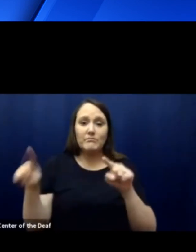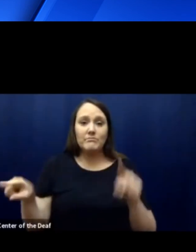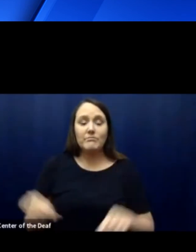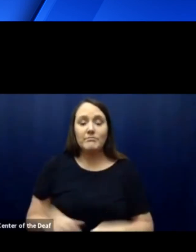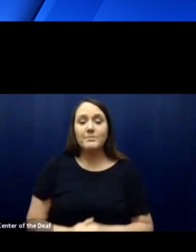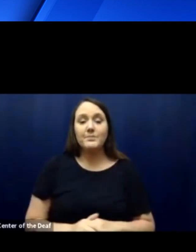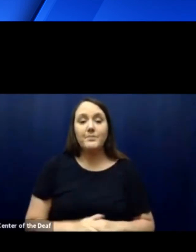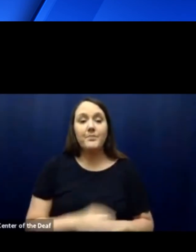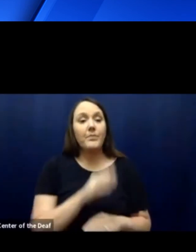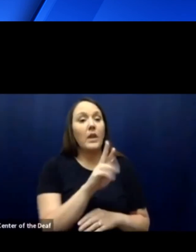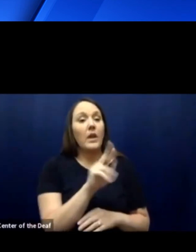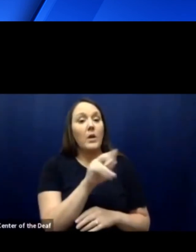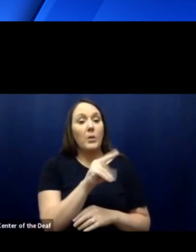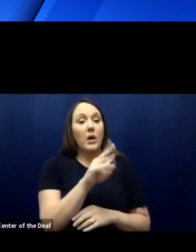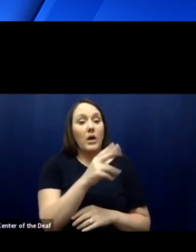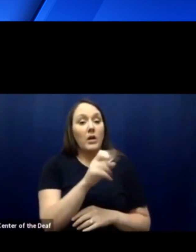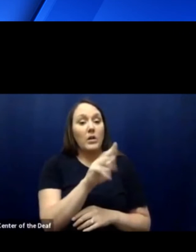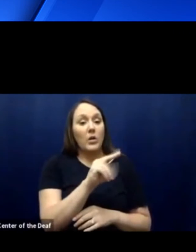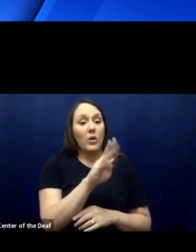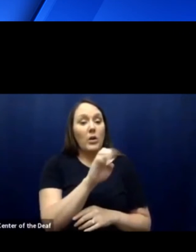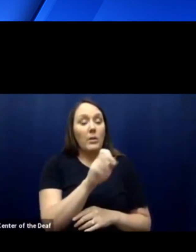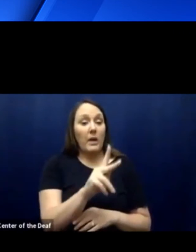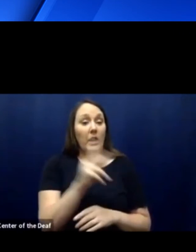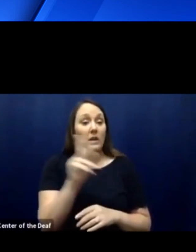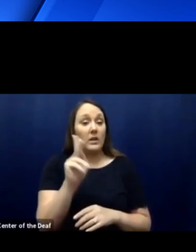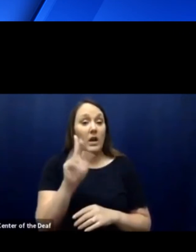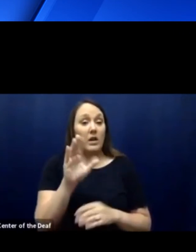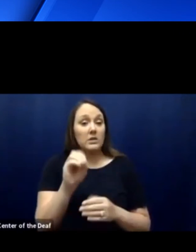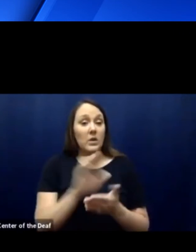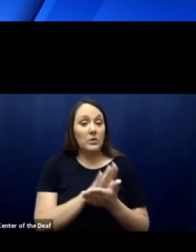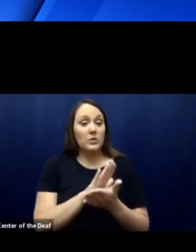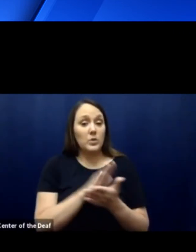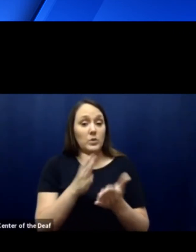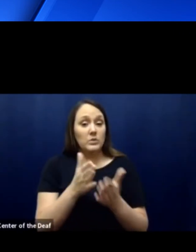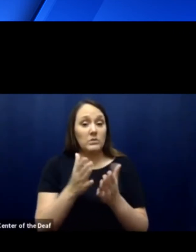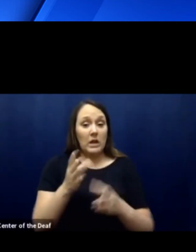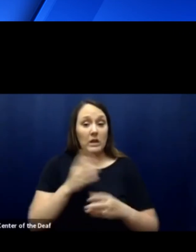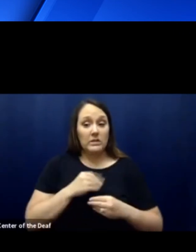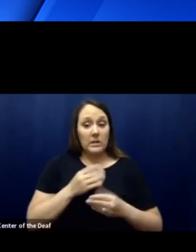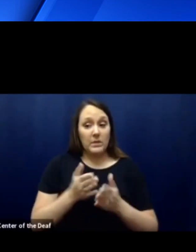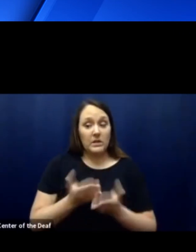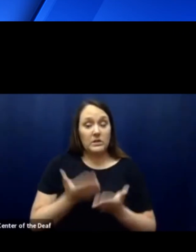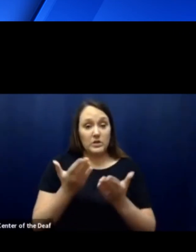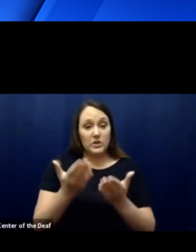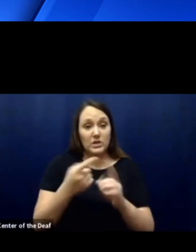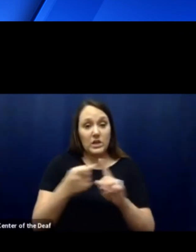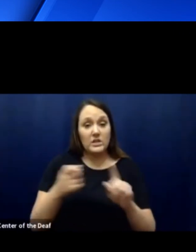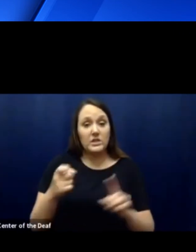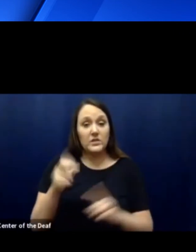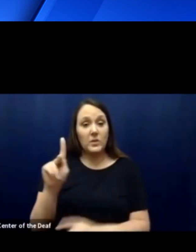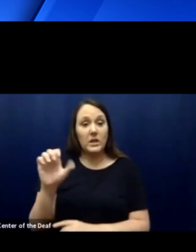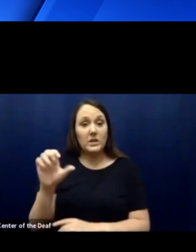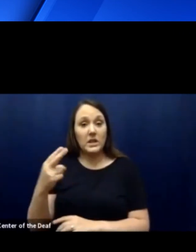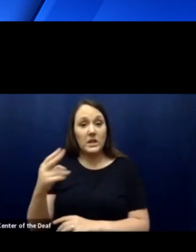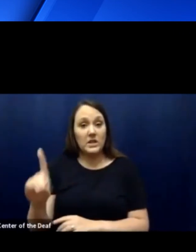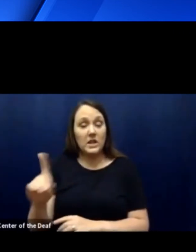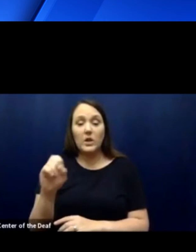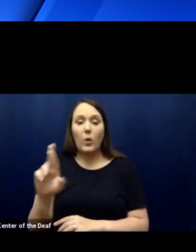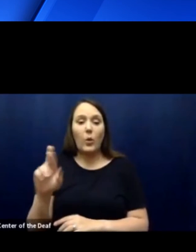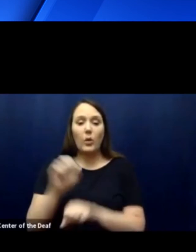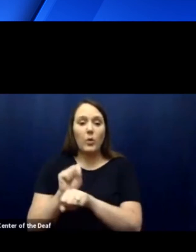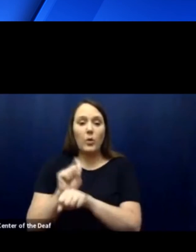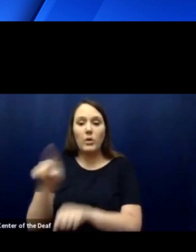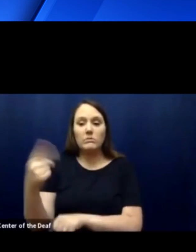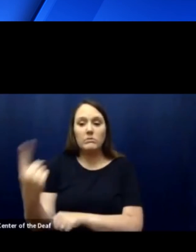Hornback, are Knox schools accepting suggestions from KCHD, or are they truly working solo? It seems by perception